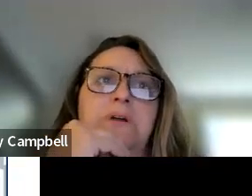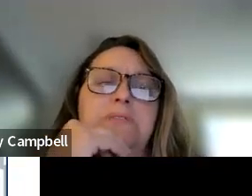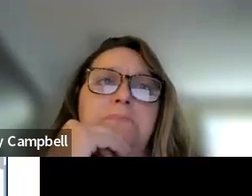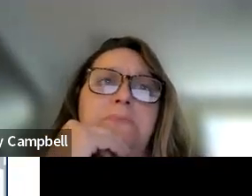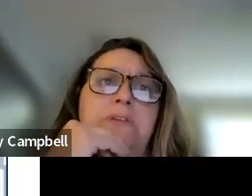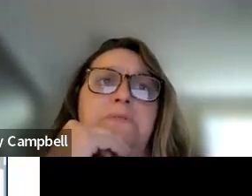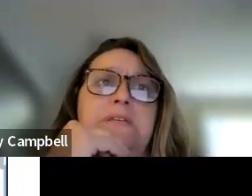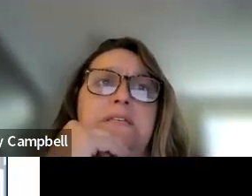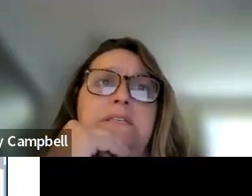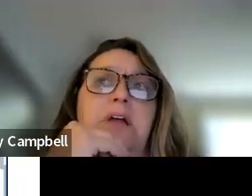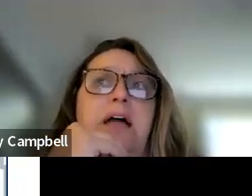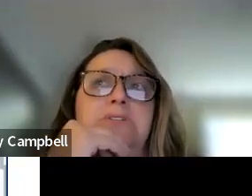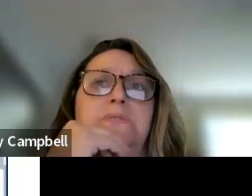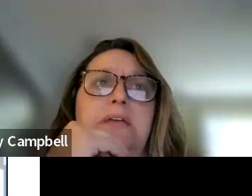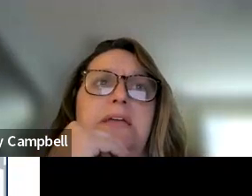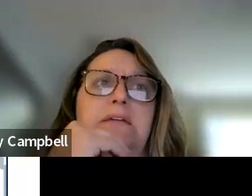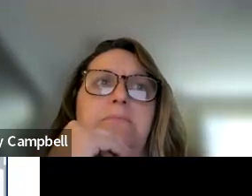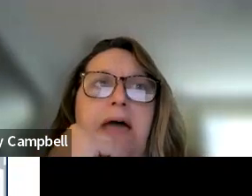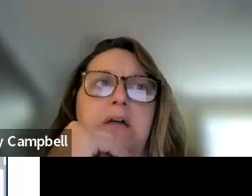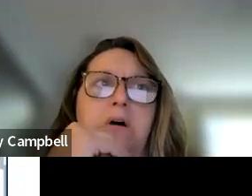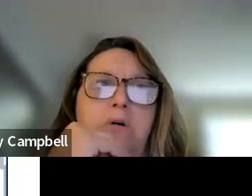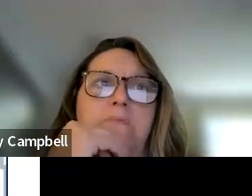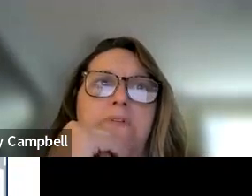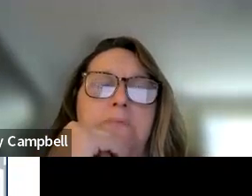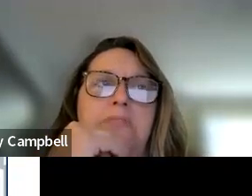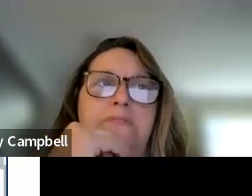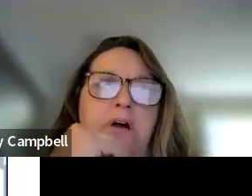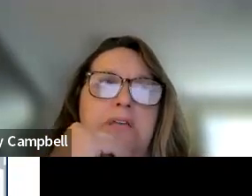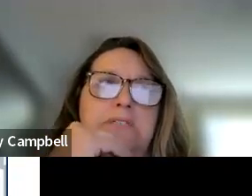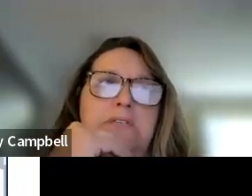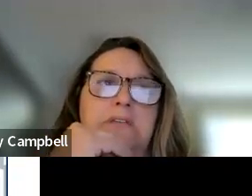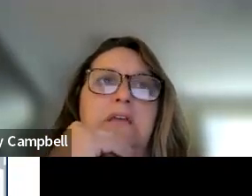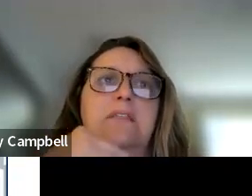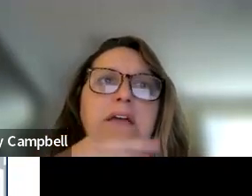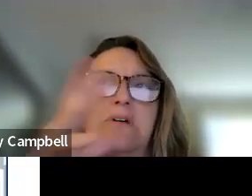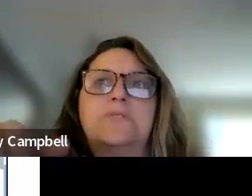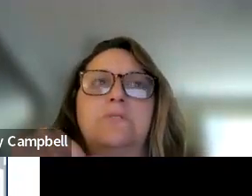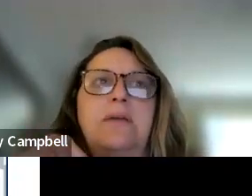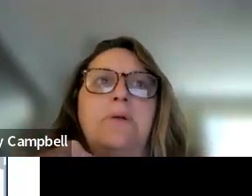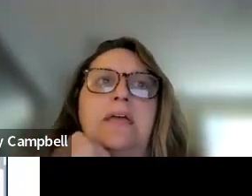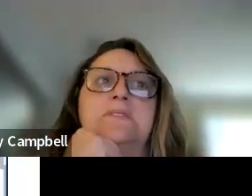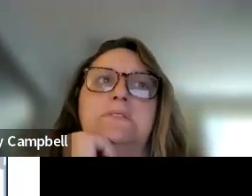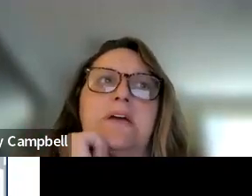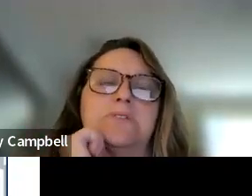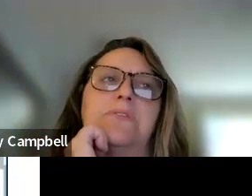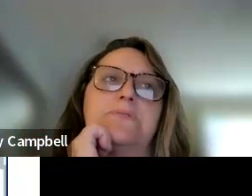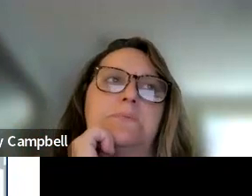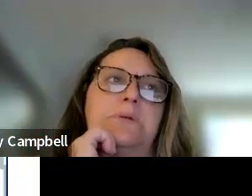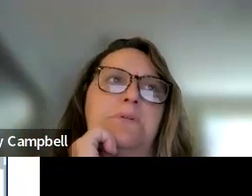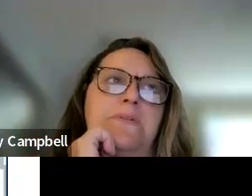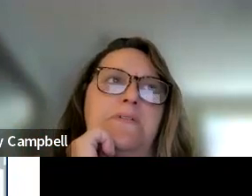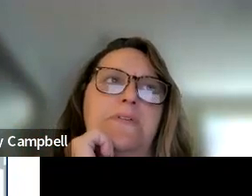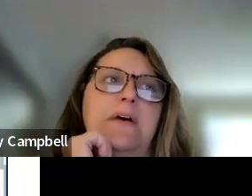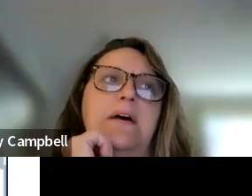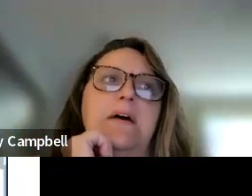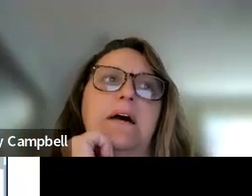so the news is they're actually back home for the month of August, and that goes through Labor Day. So it's actually through